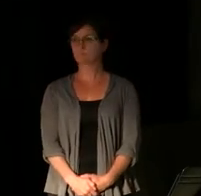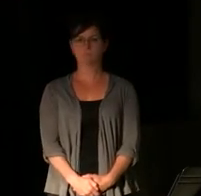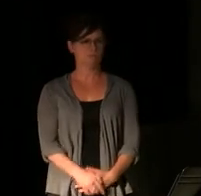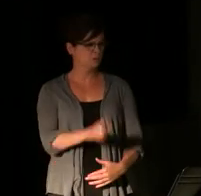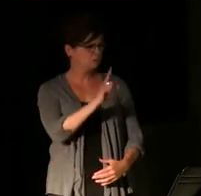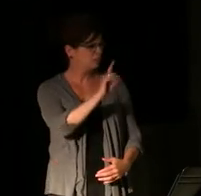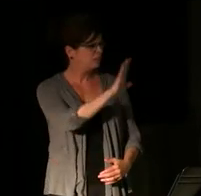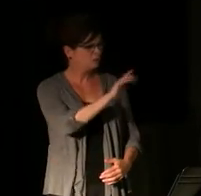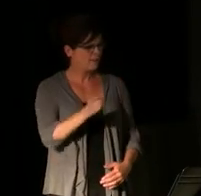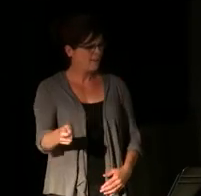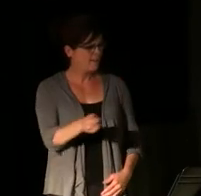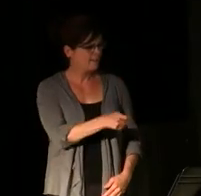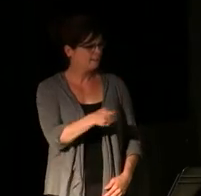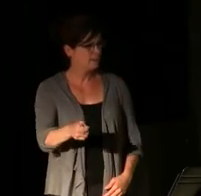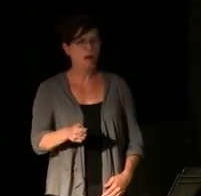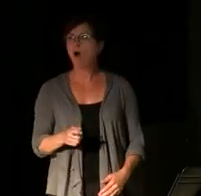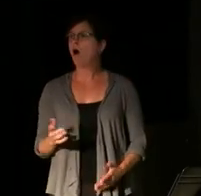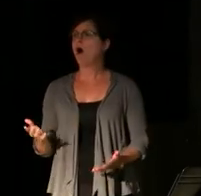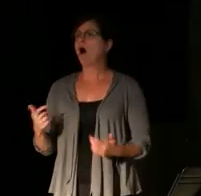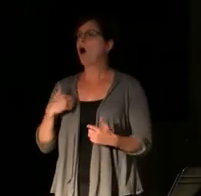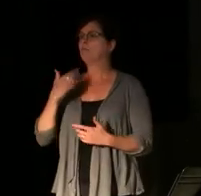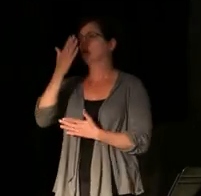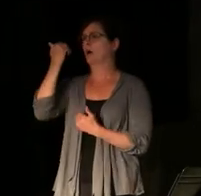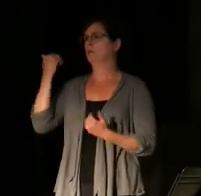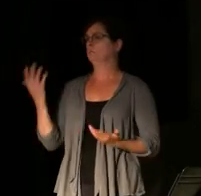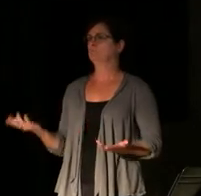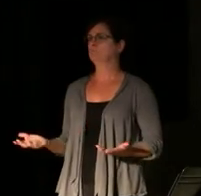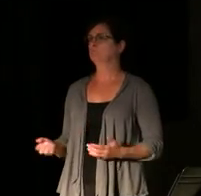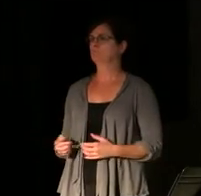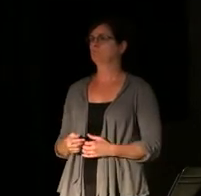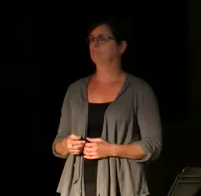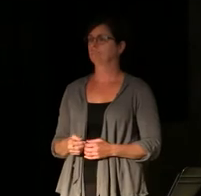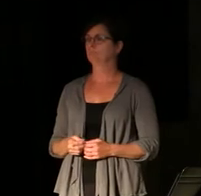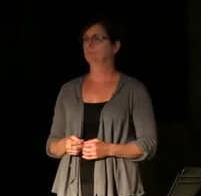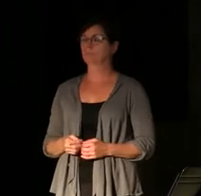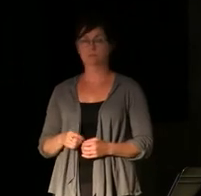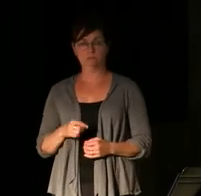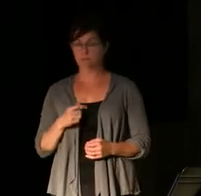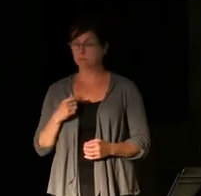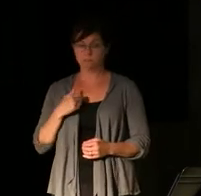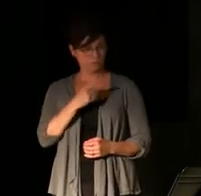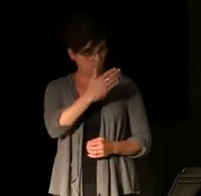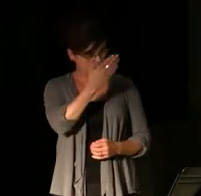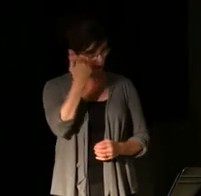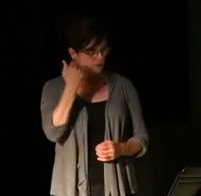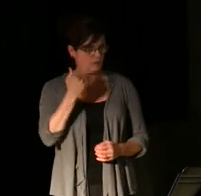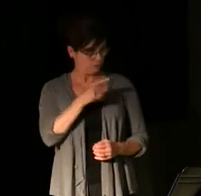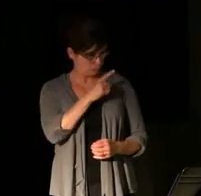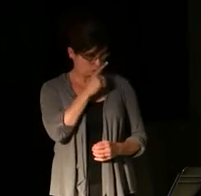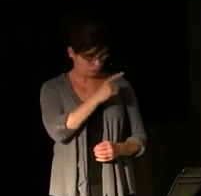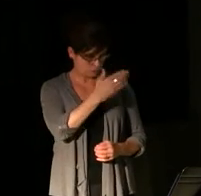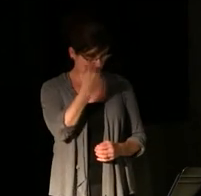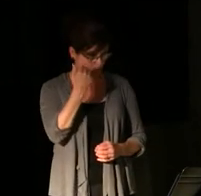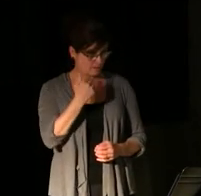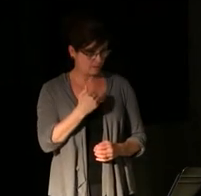Where's your cane? Oh, I forgot it. You forgot it? Are you sure?